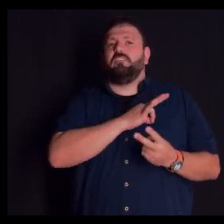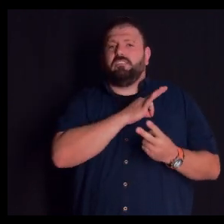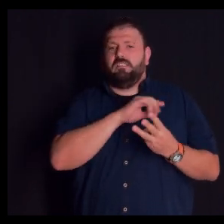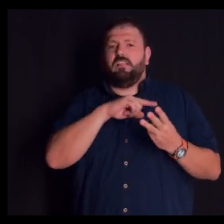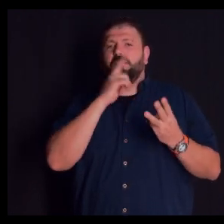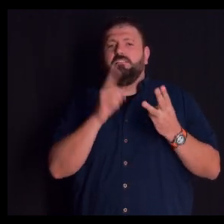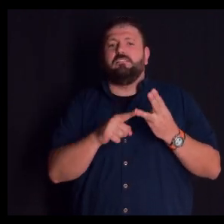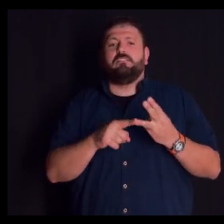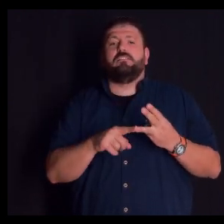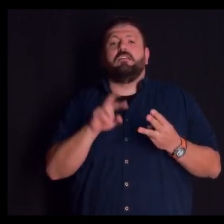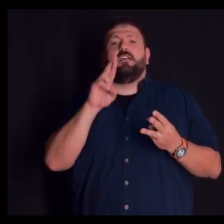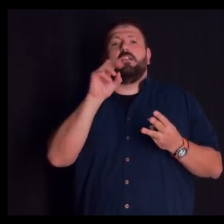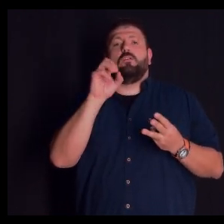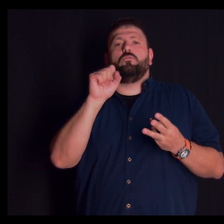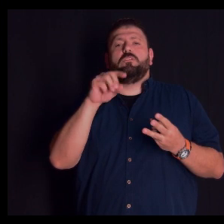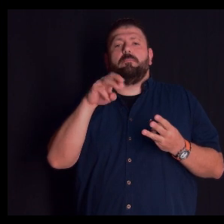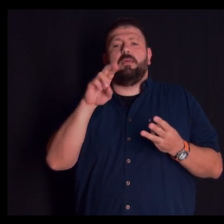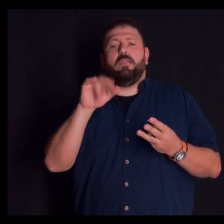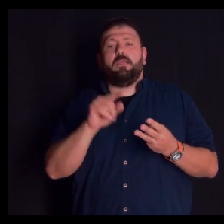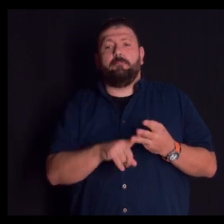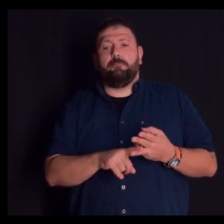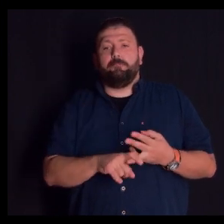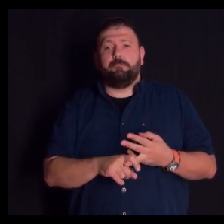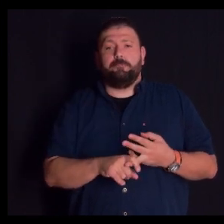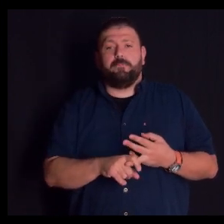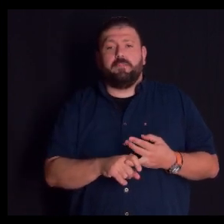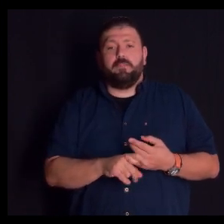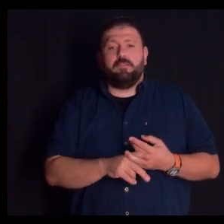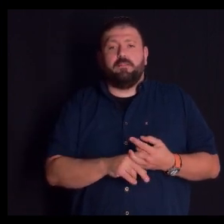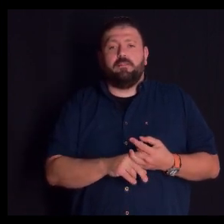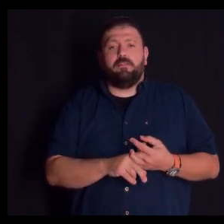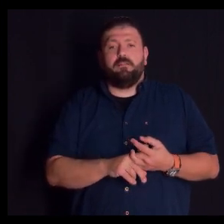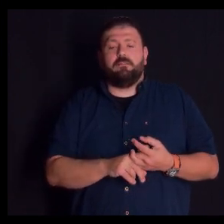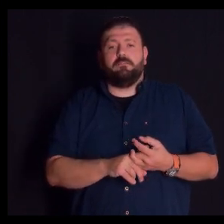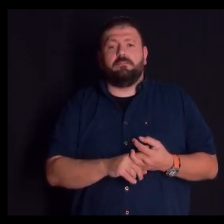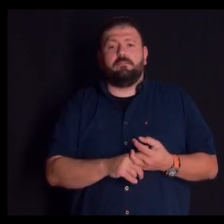Congratulations. Rosa Maria, tell us.